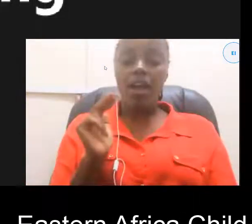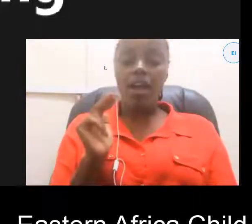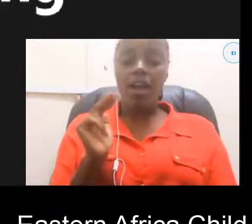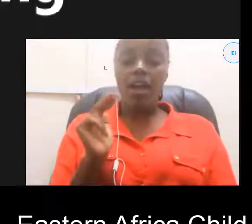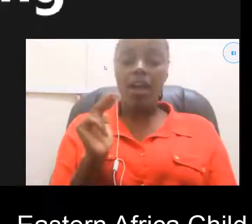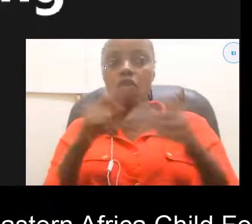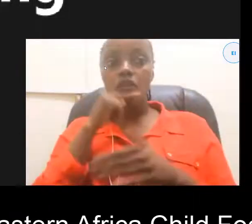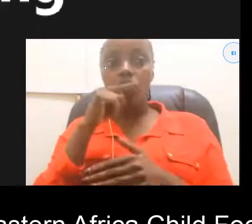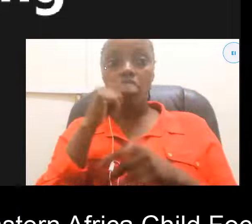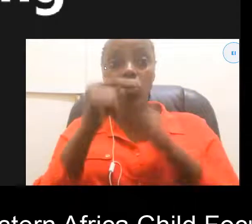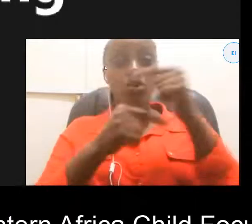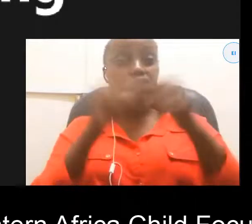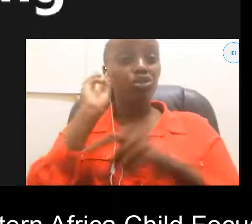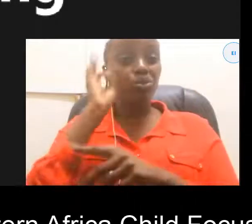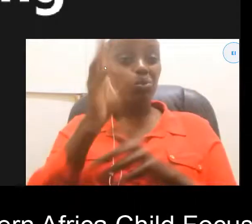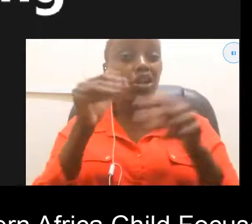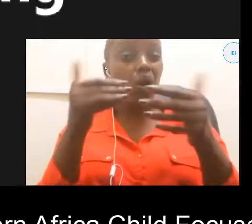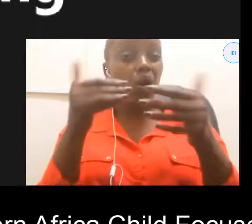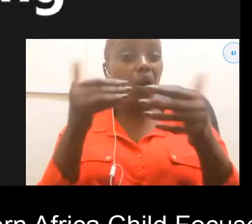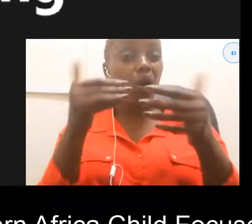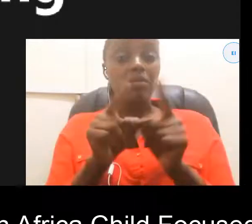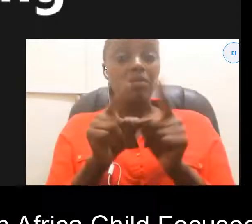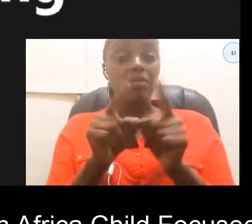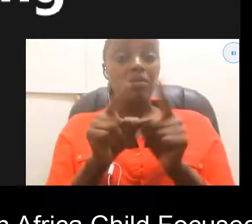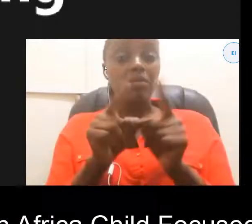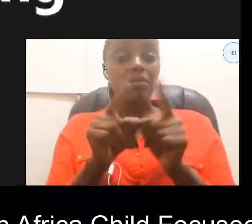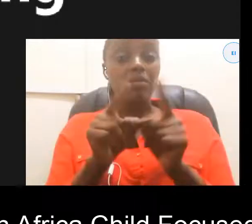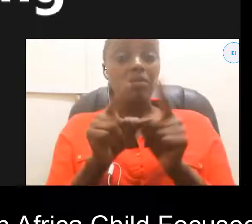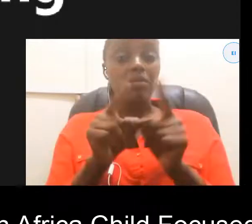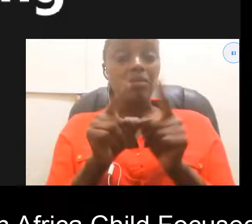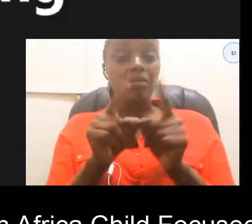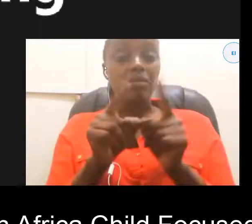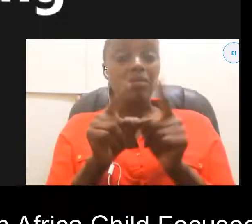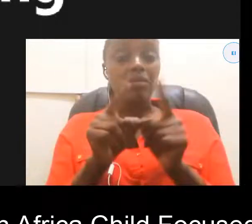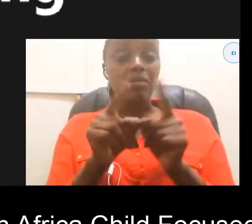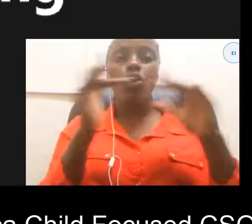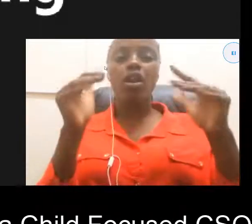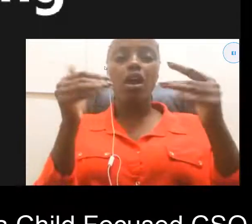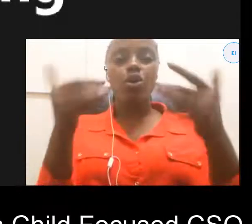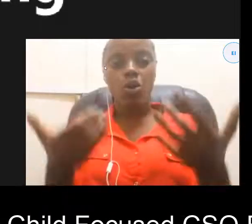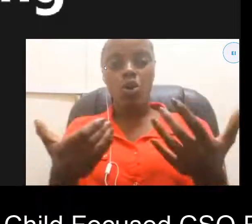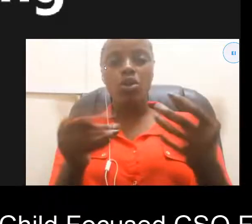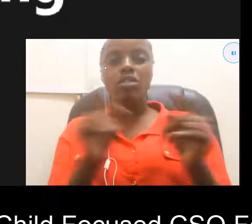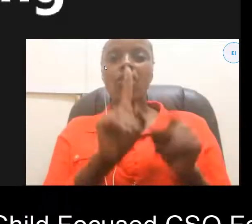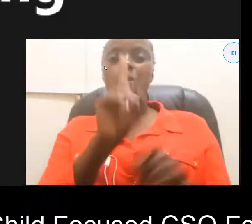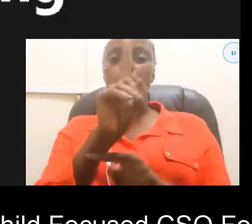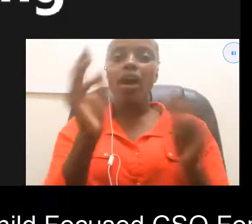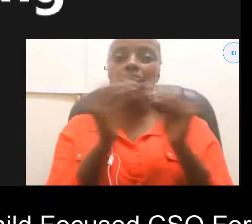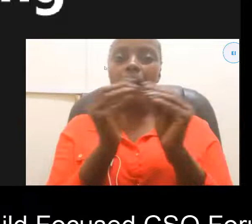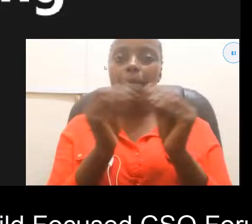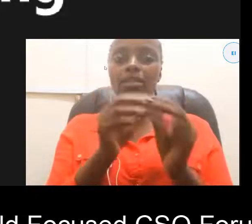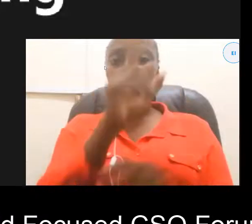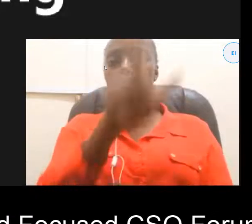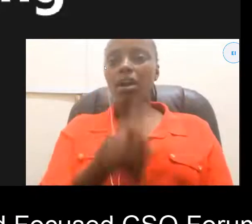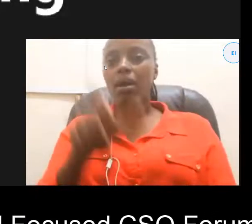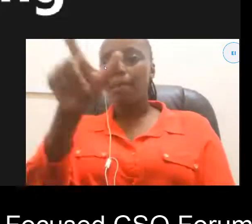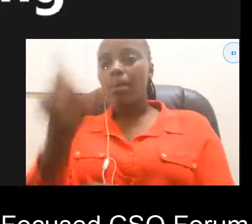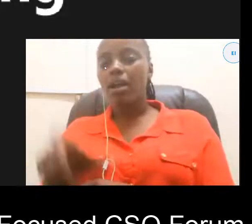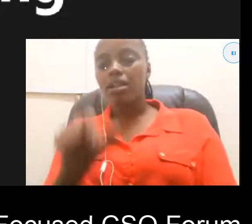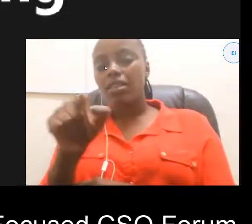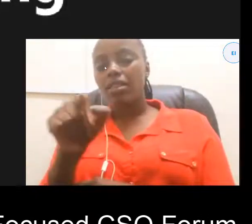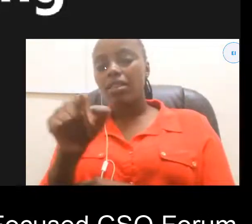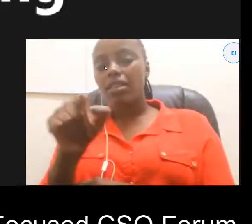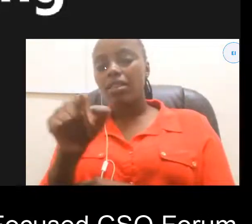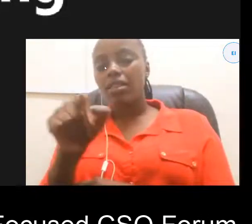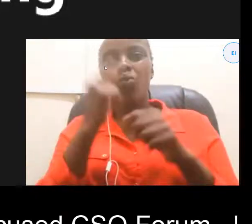continue, having at least one forum online, one meeting in person in the course of the year? How